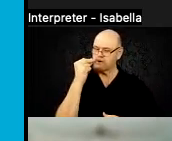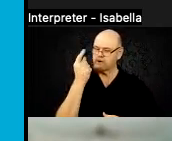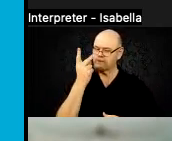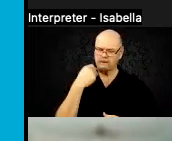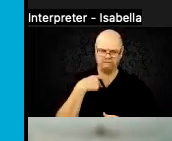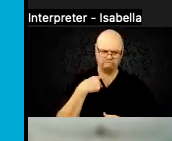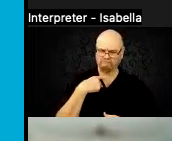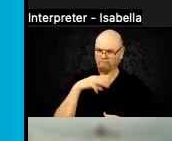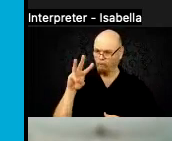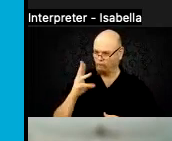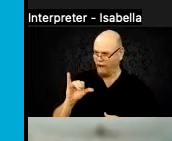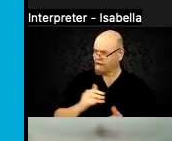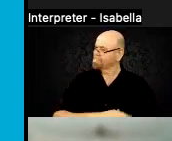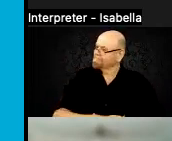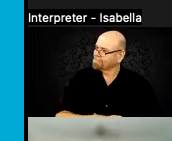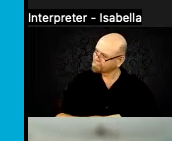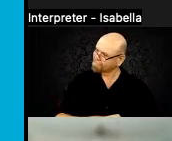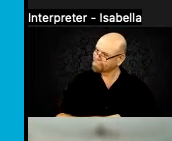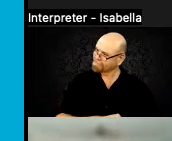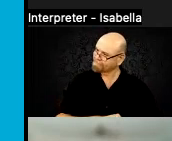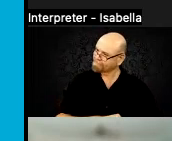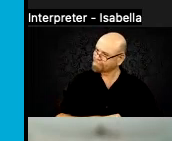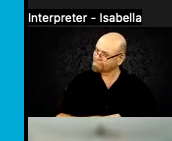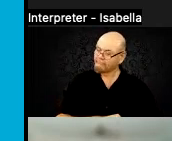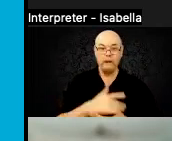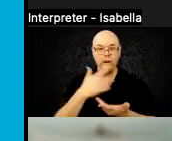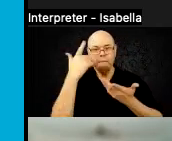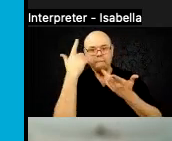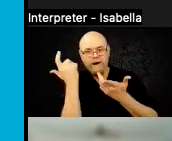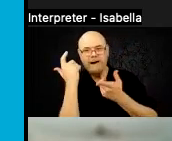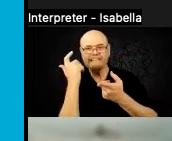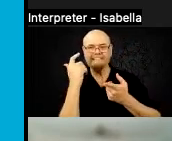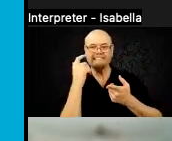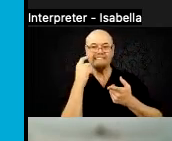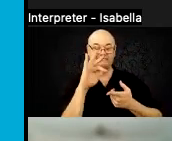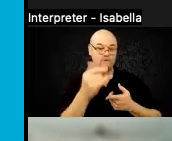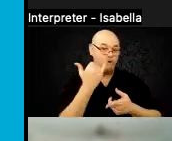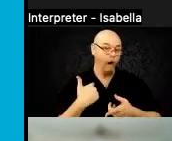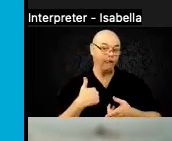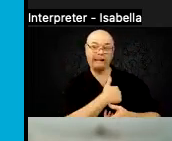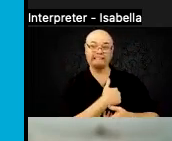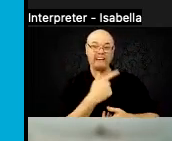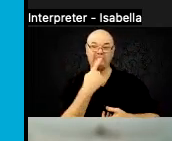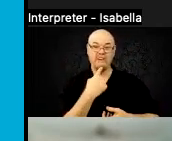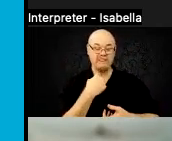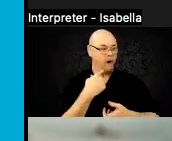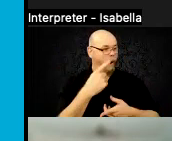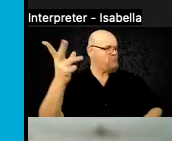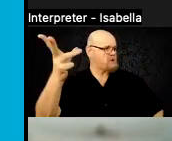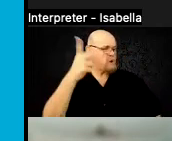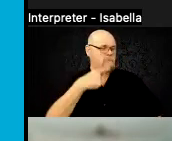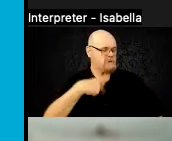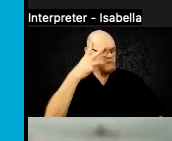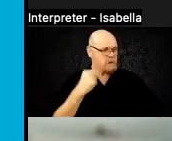that's going to be our first question is, did they tell you why? Because it's helpful to know, right? Is it that we need more documentation, right? Is